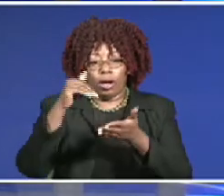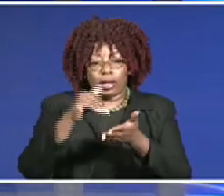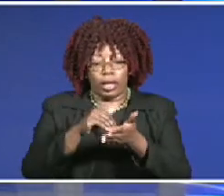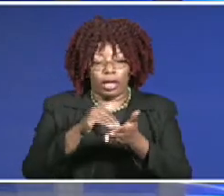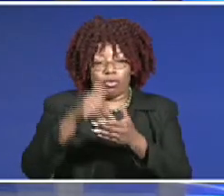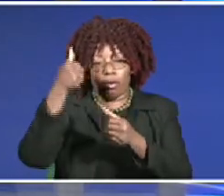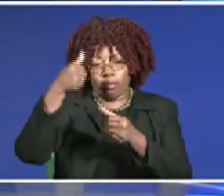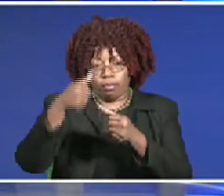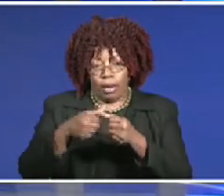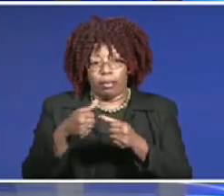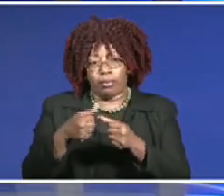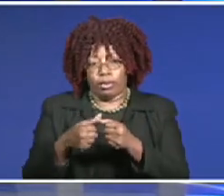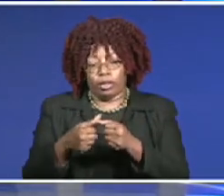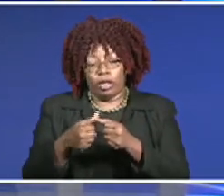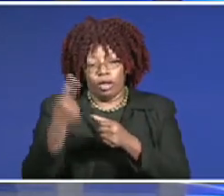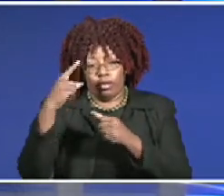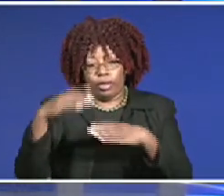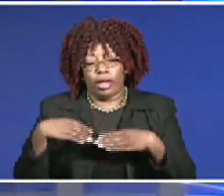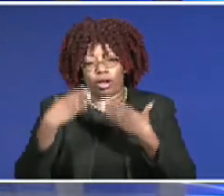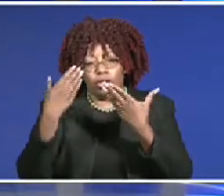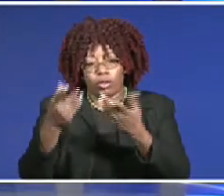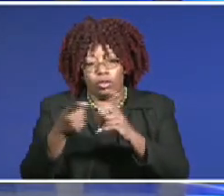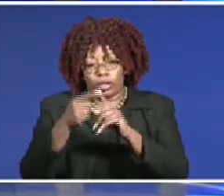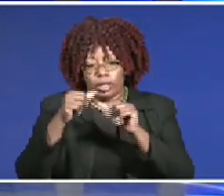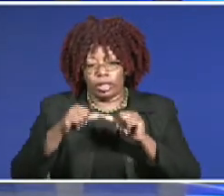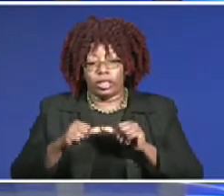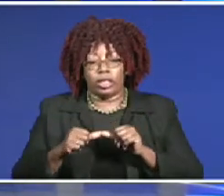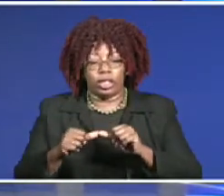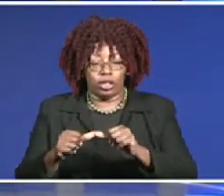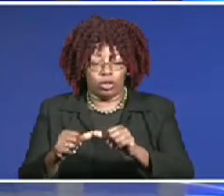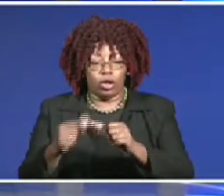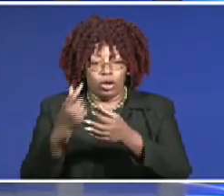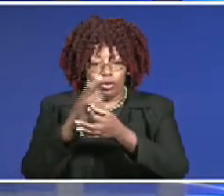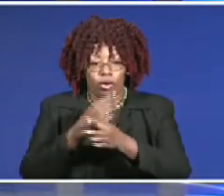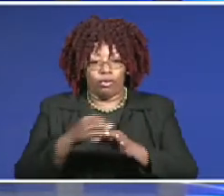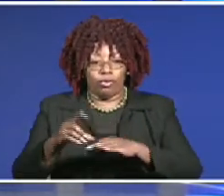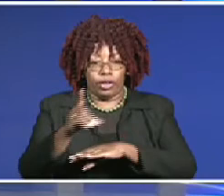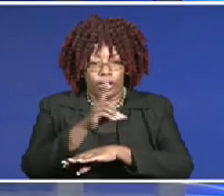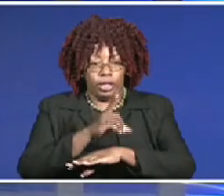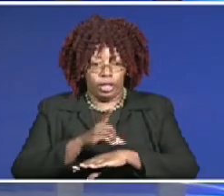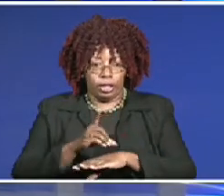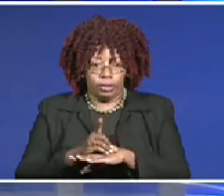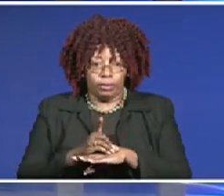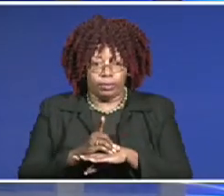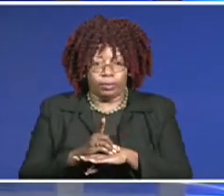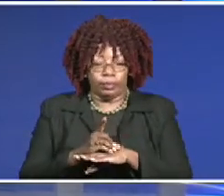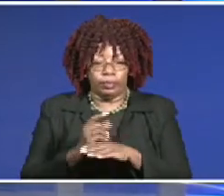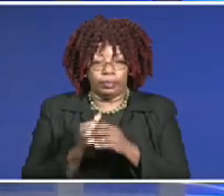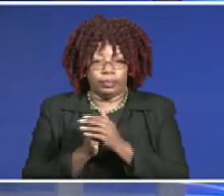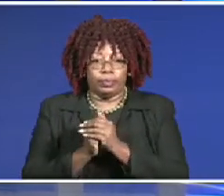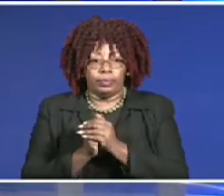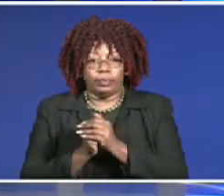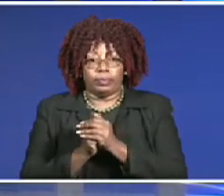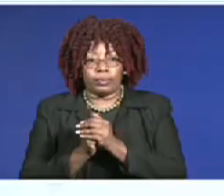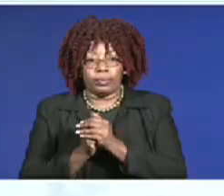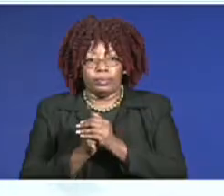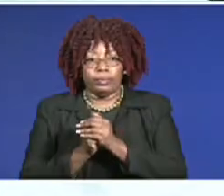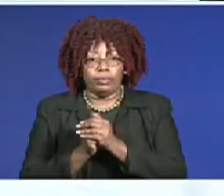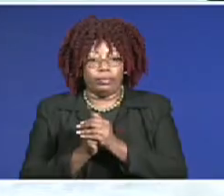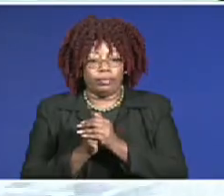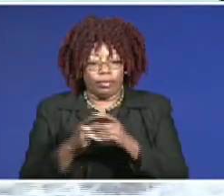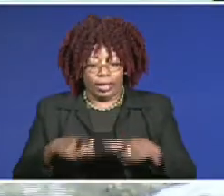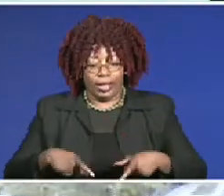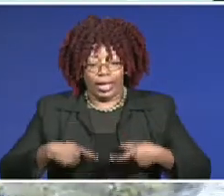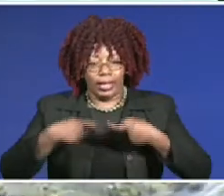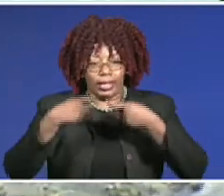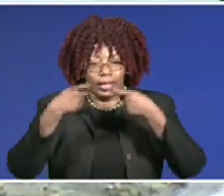remembered and lauded for their contribution to the continued pursuit of freedom and democracy. Here's Cleopatra Murphy. They gave the